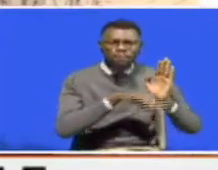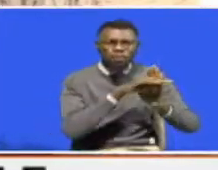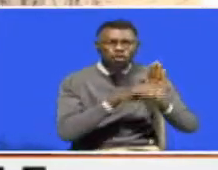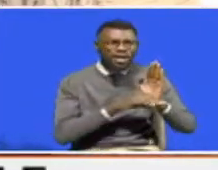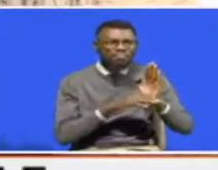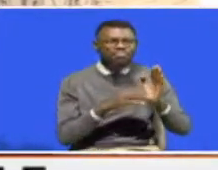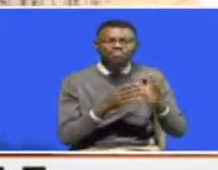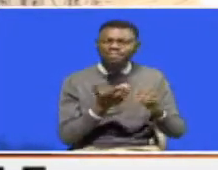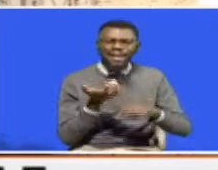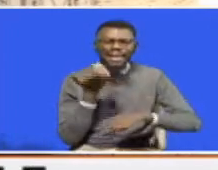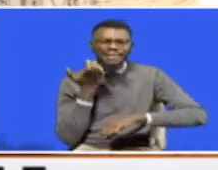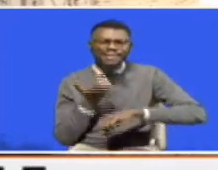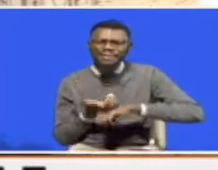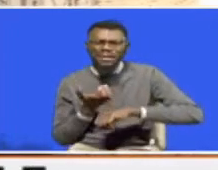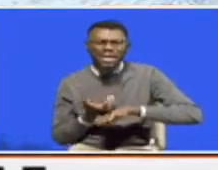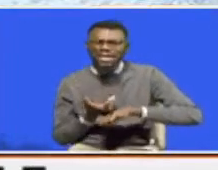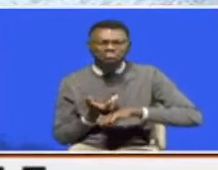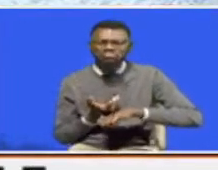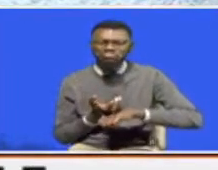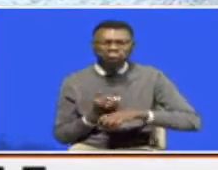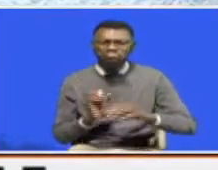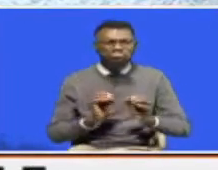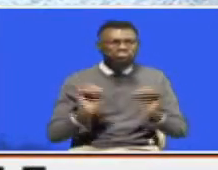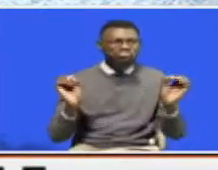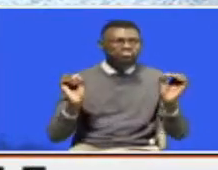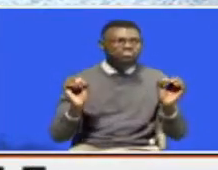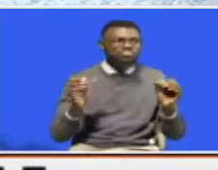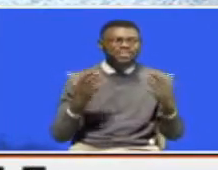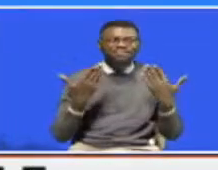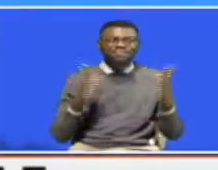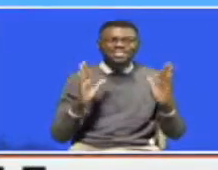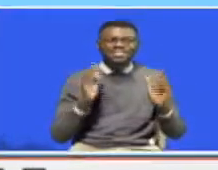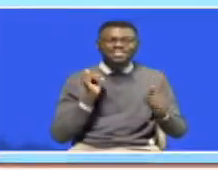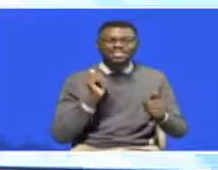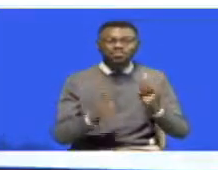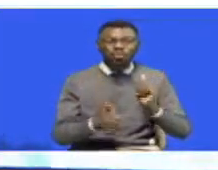difficult for them. Well, that's all the sports, and that's all we had for you here.